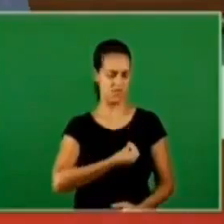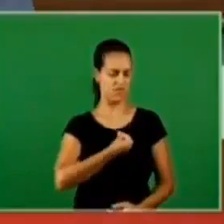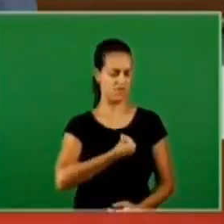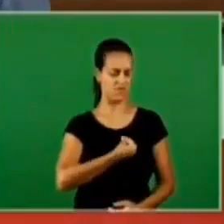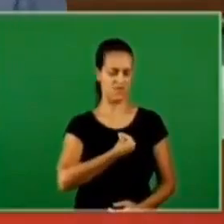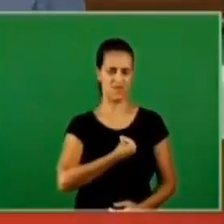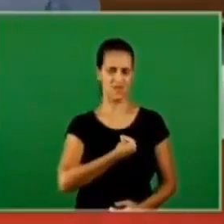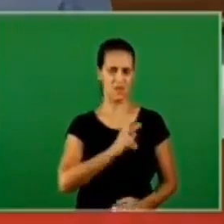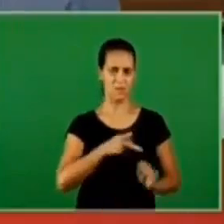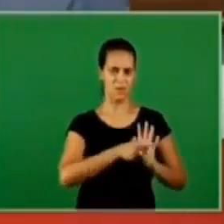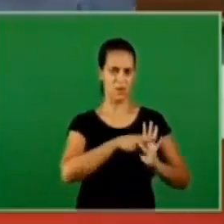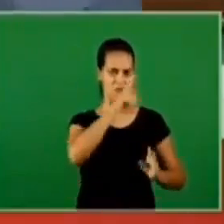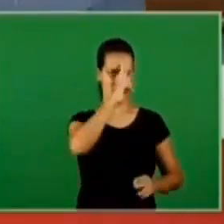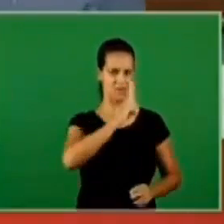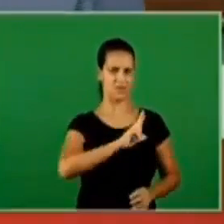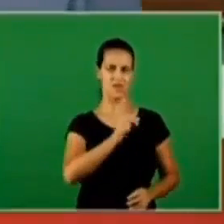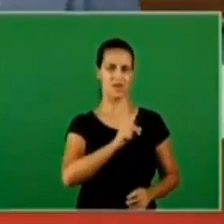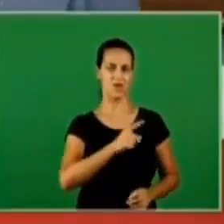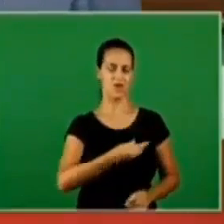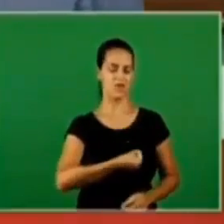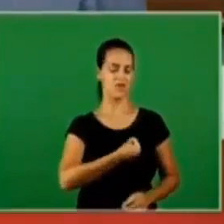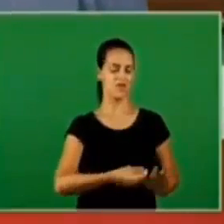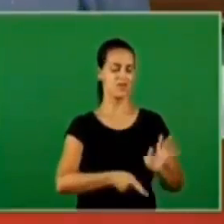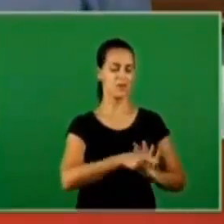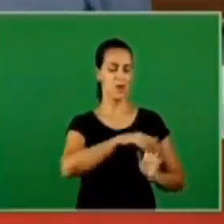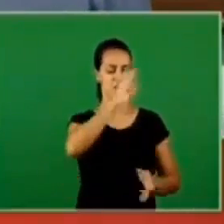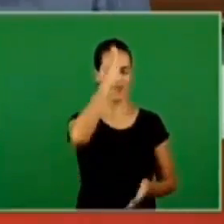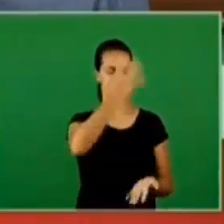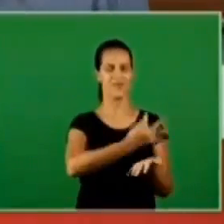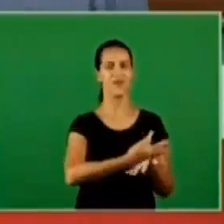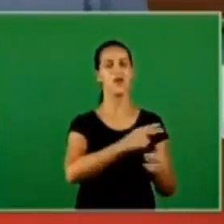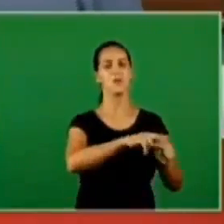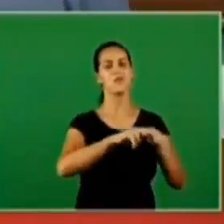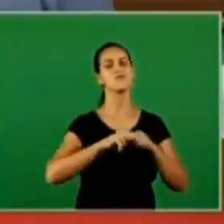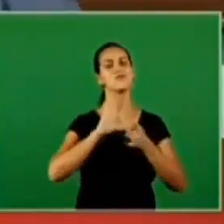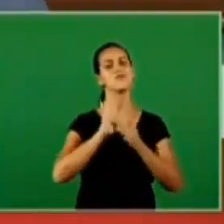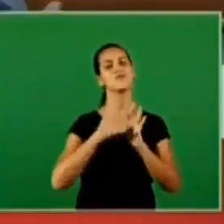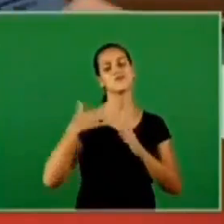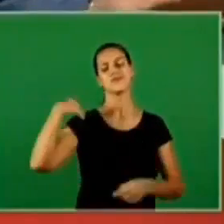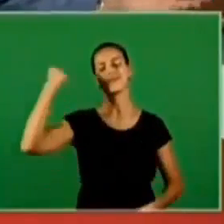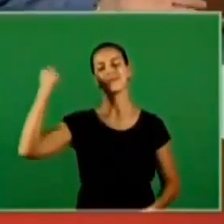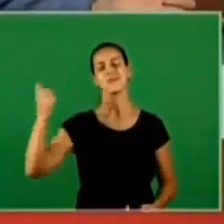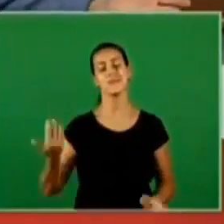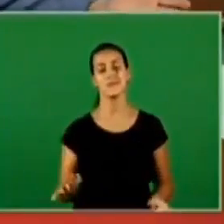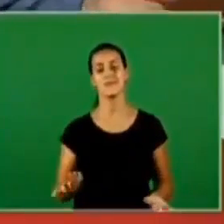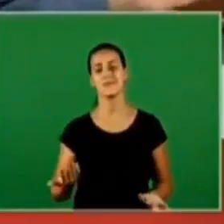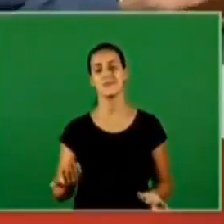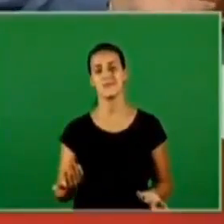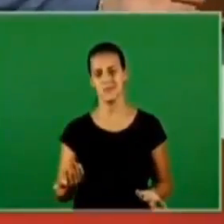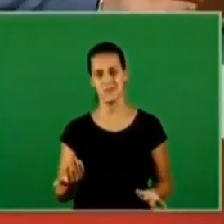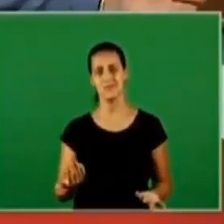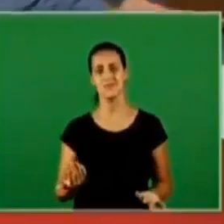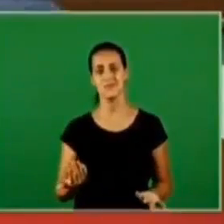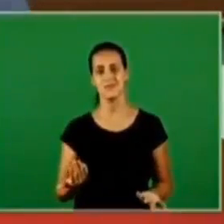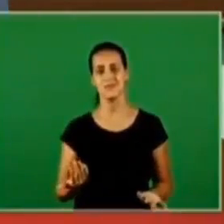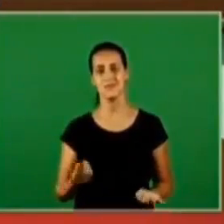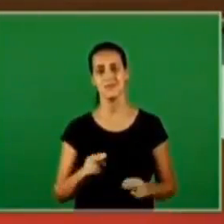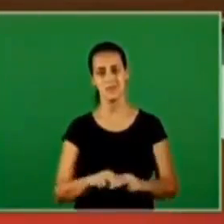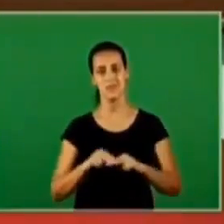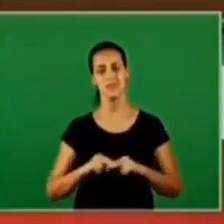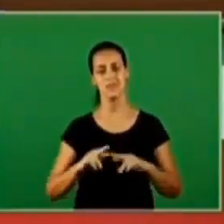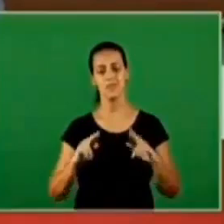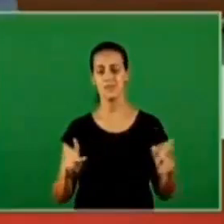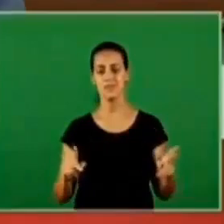I don't live in the flesh, I don't live in the human reason, but I live in the faith on the one who called me, the only begotten Son of